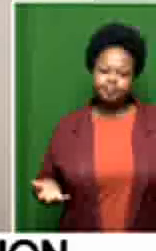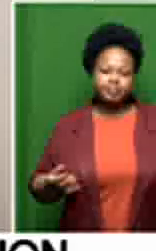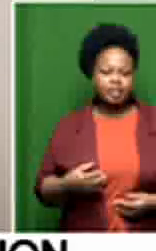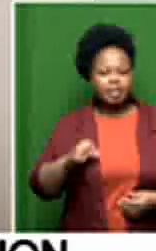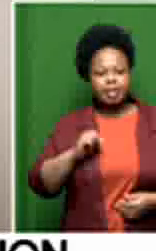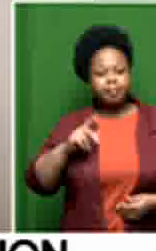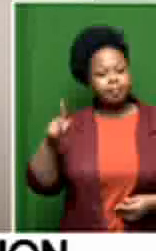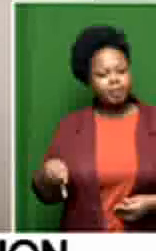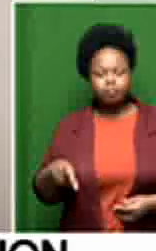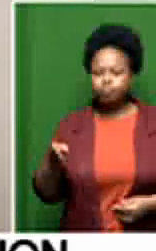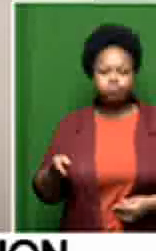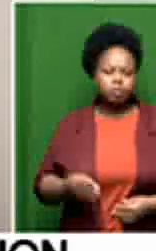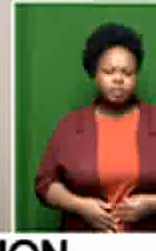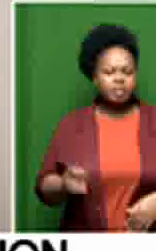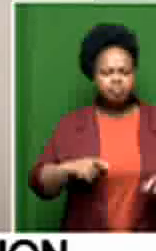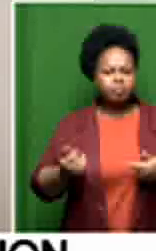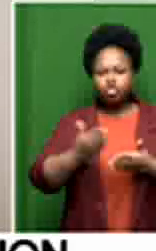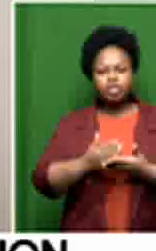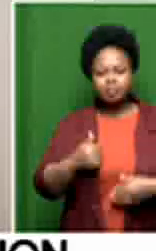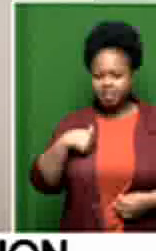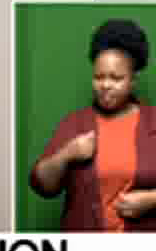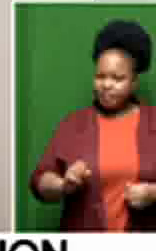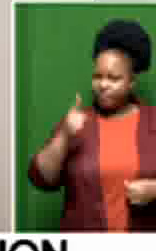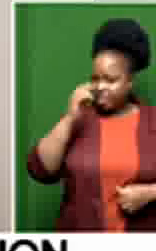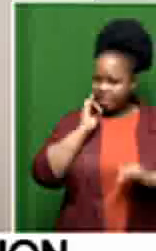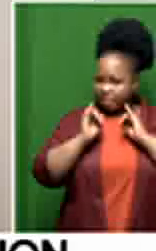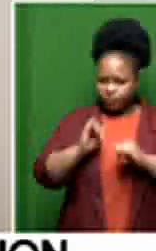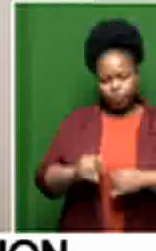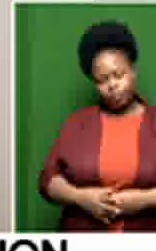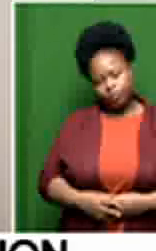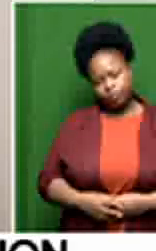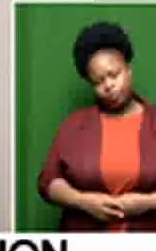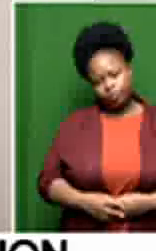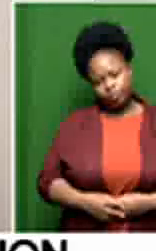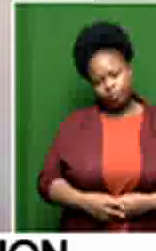the app is out there. It's just people sharing. This is my first interview, in fact.